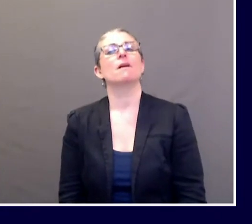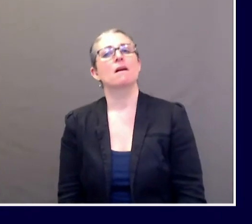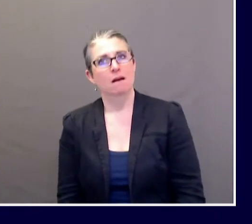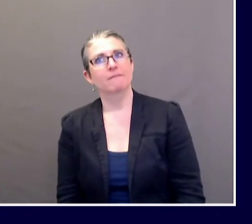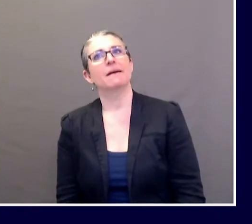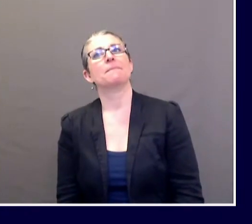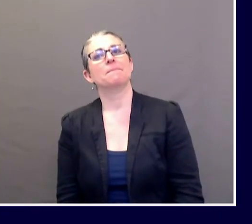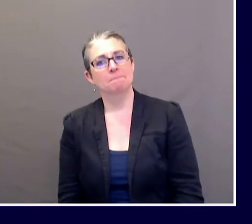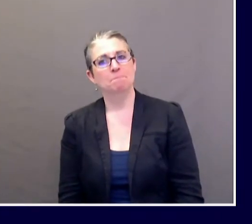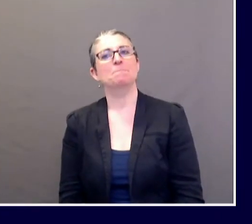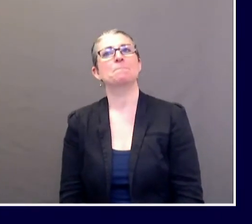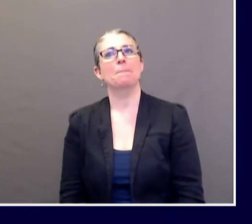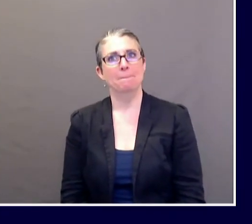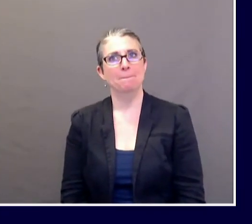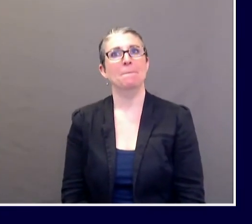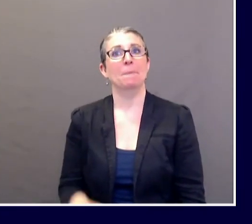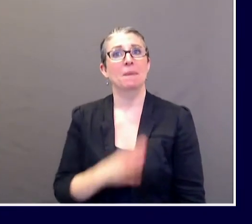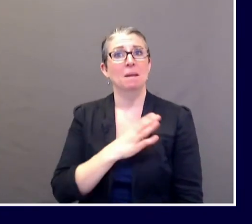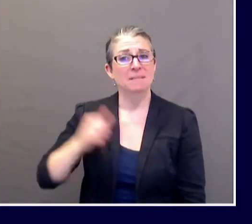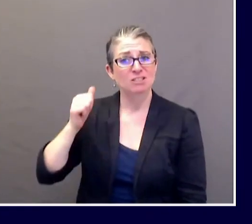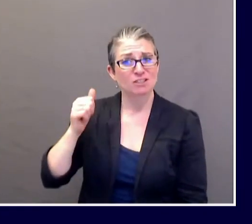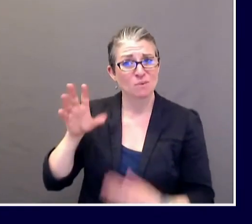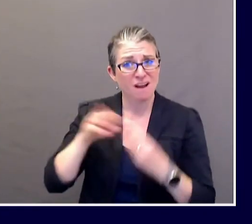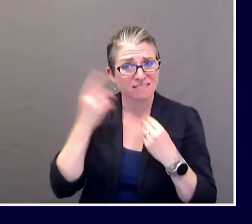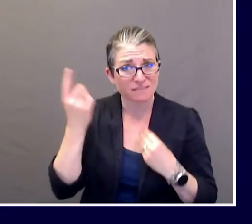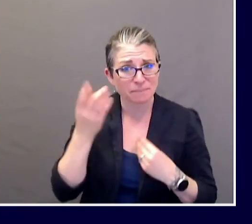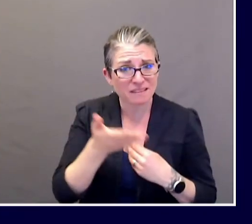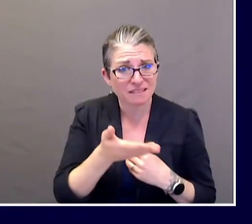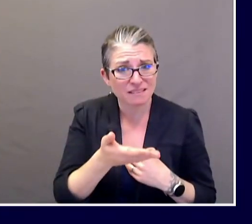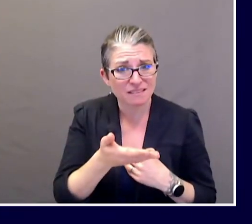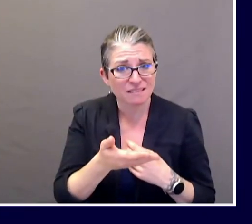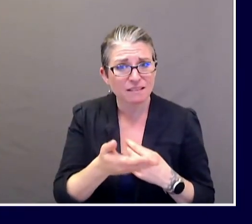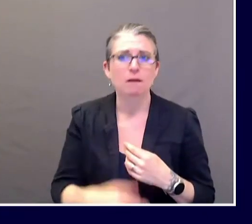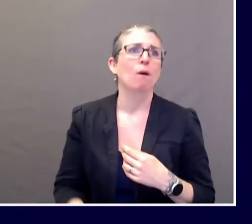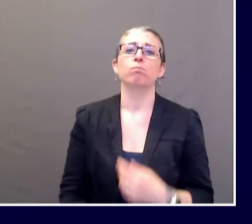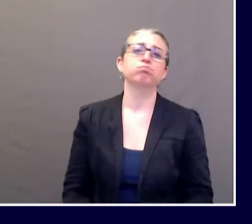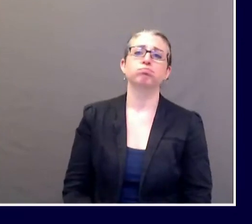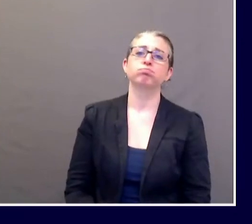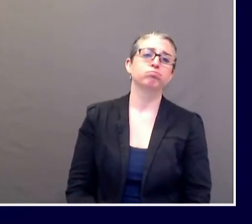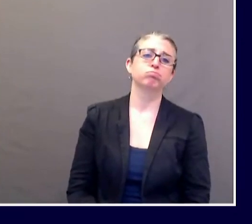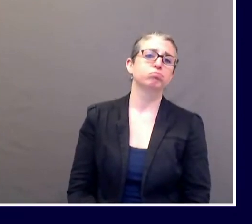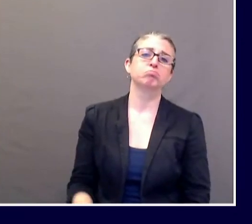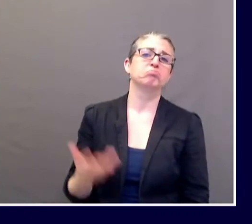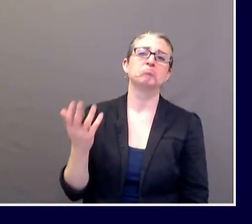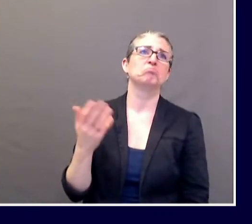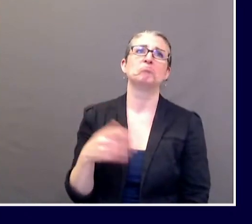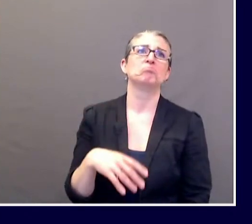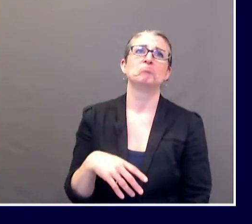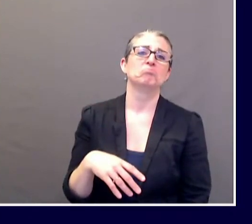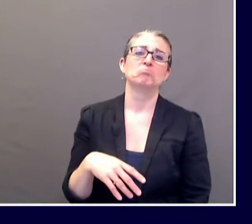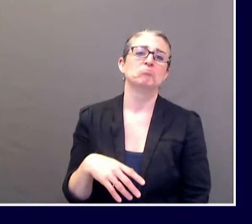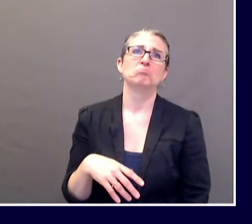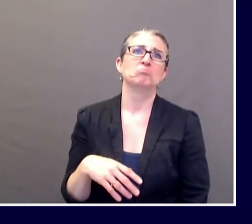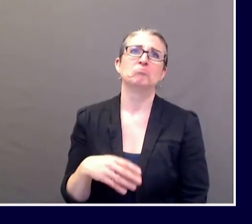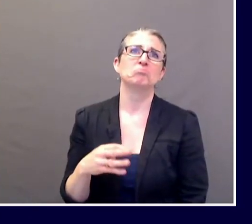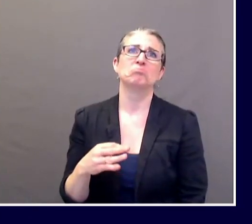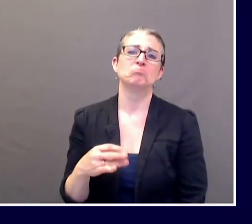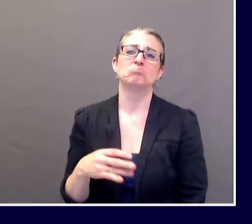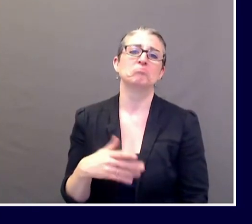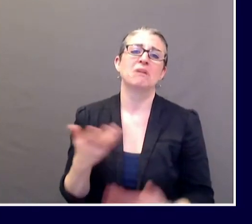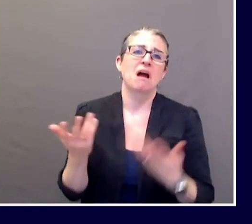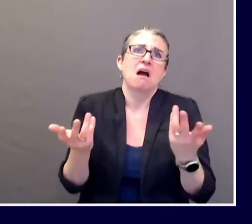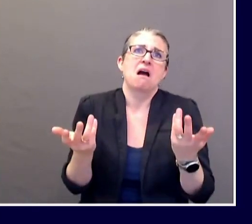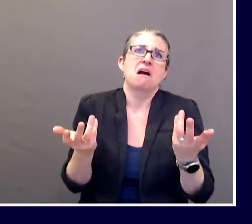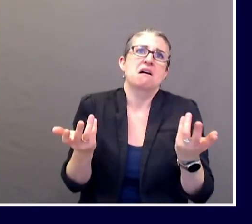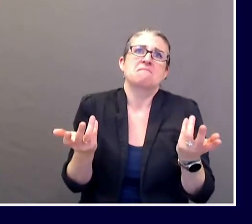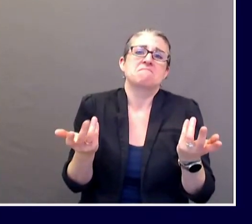Commissioner Lambert, did you have anything you wanted to add to that? No, I think we again do know our school professionals, our